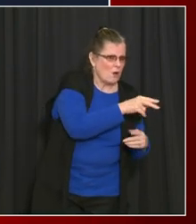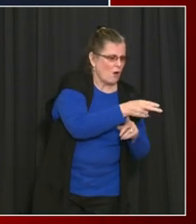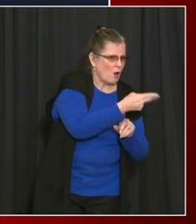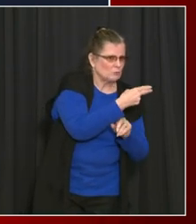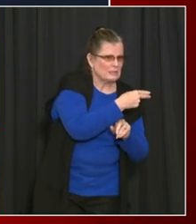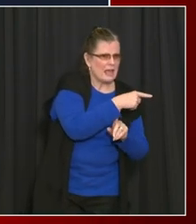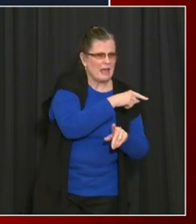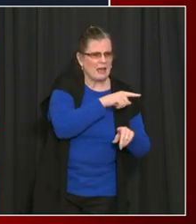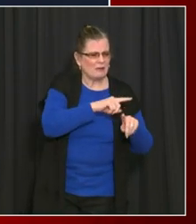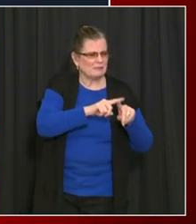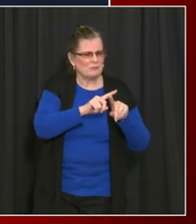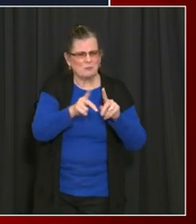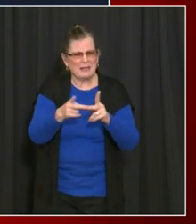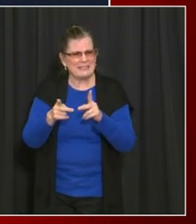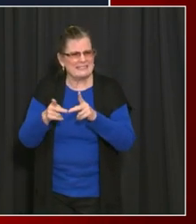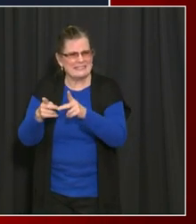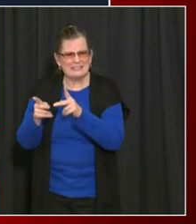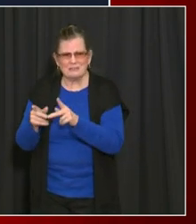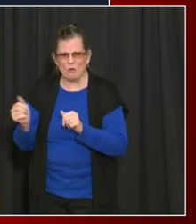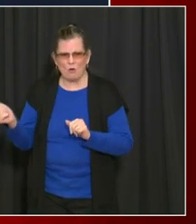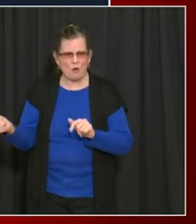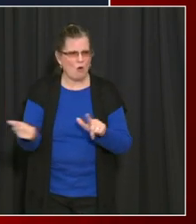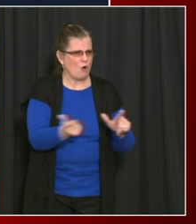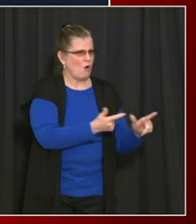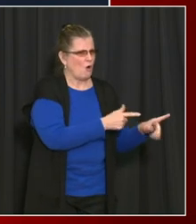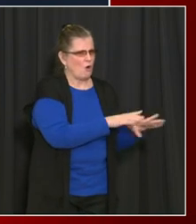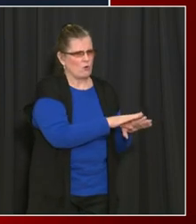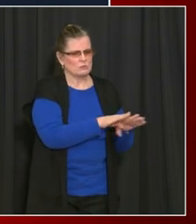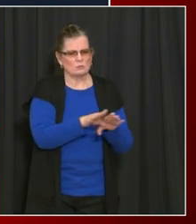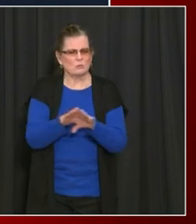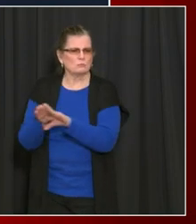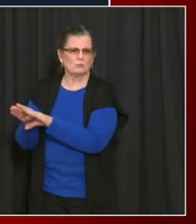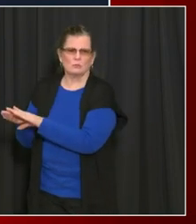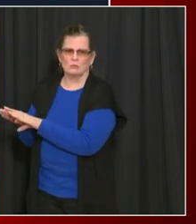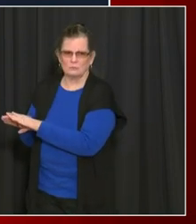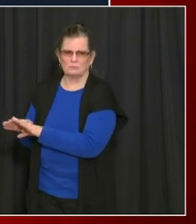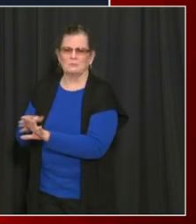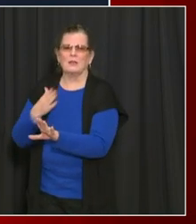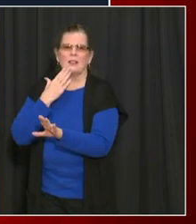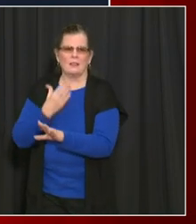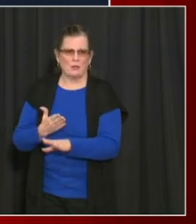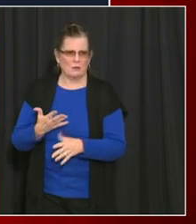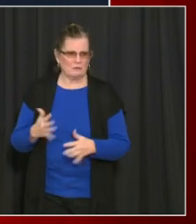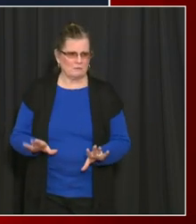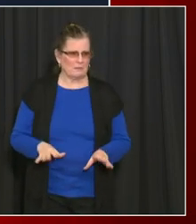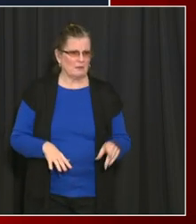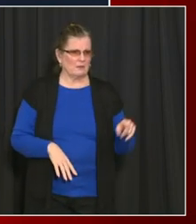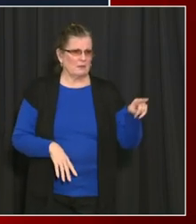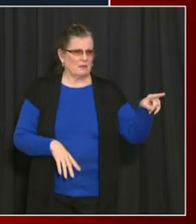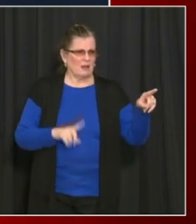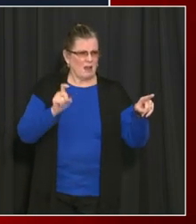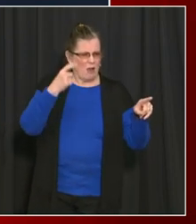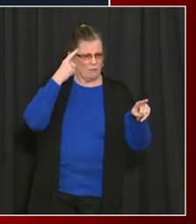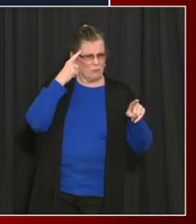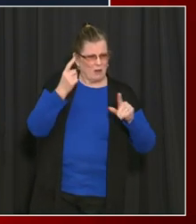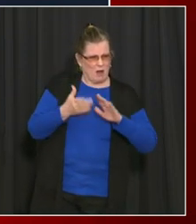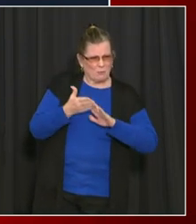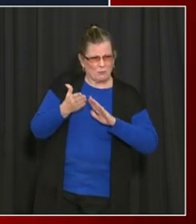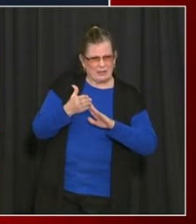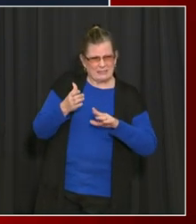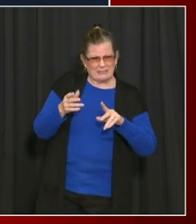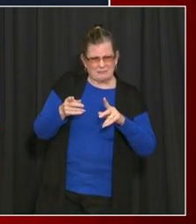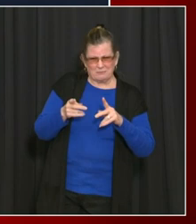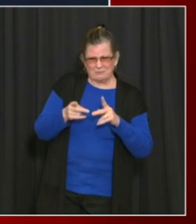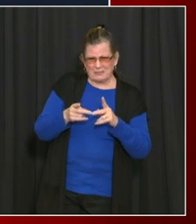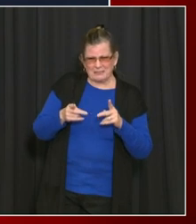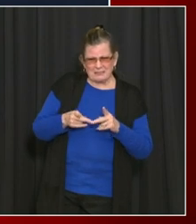building, communal pools? Closed. Like that? They're closed? Yes. Thank you. And then you said government operations are remaining pretty much as they